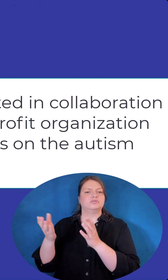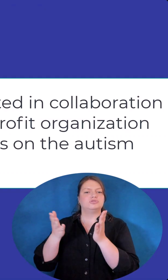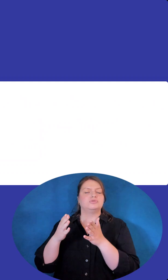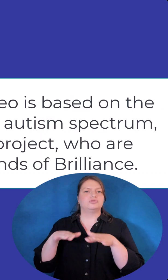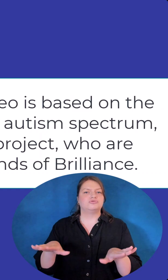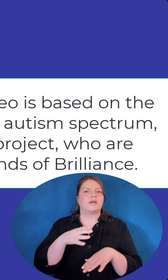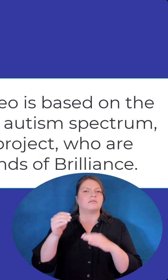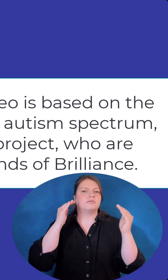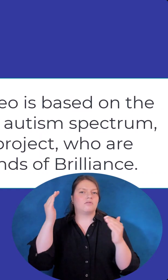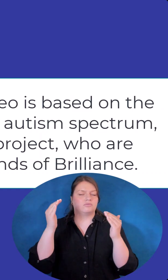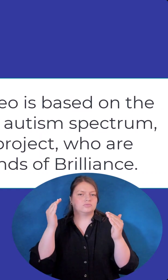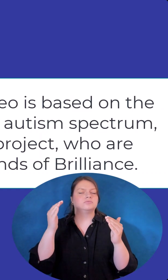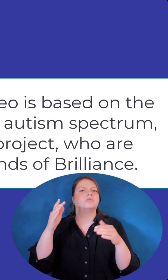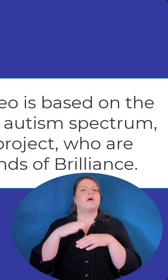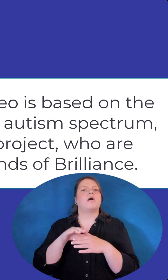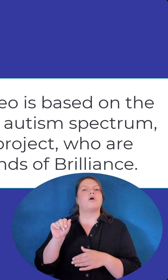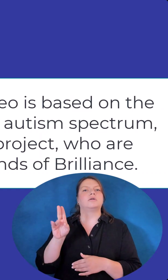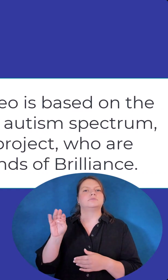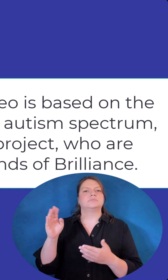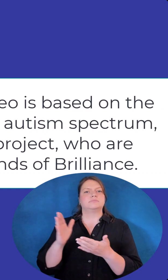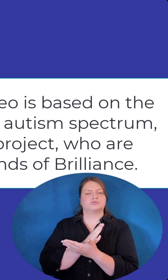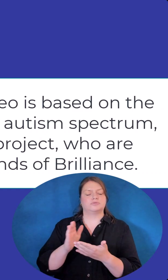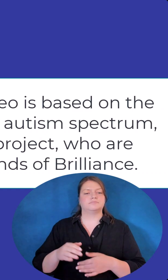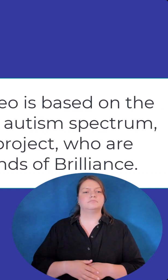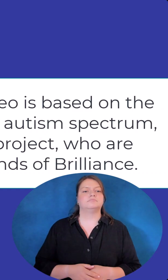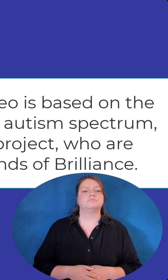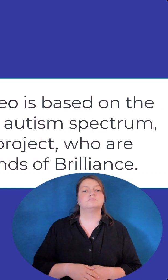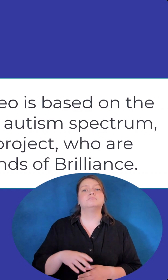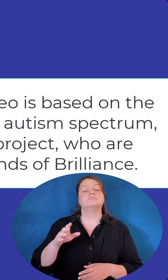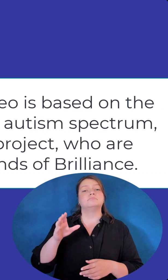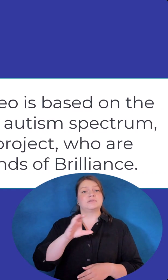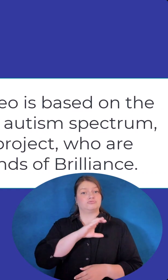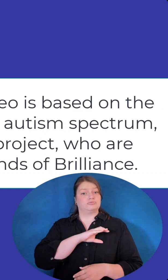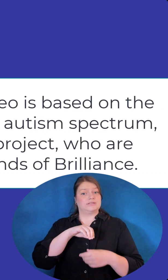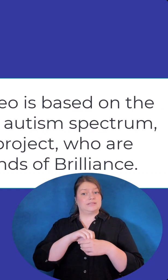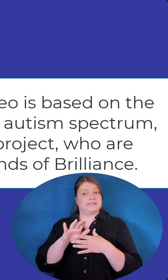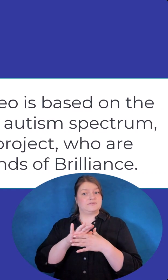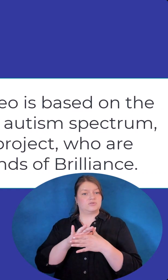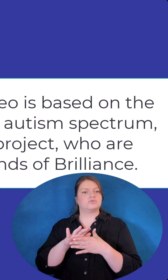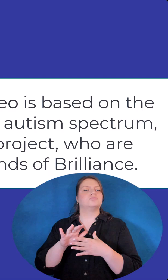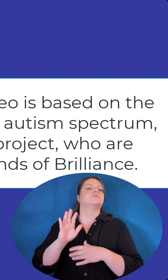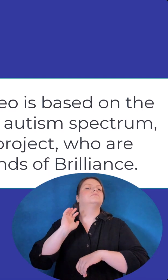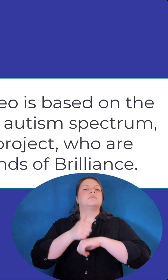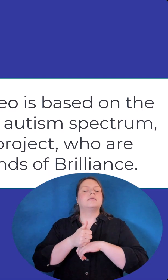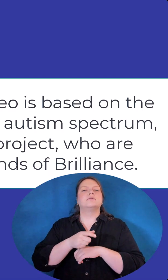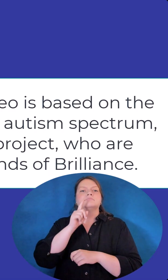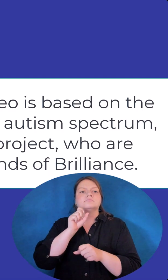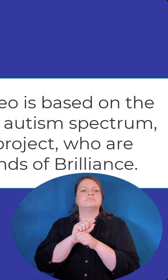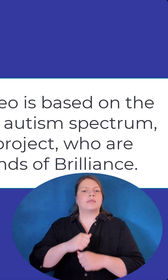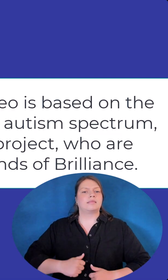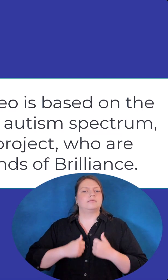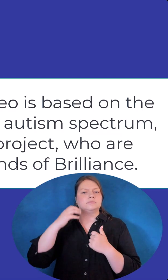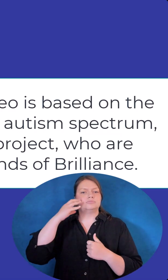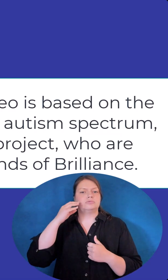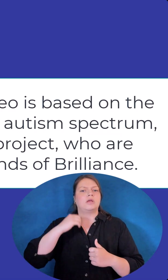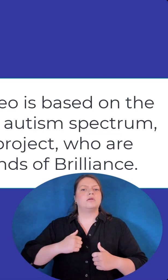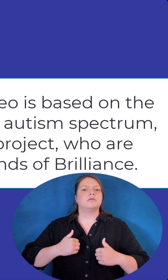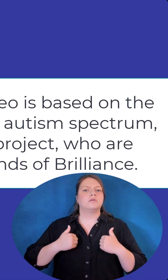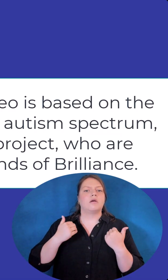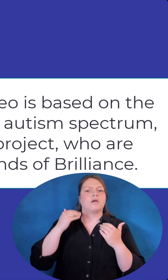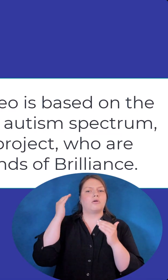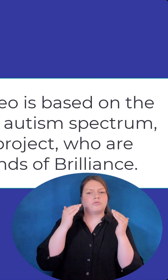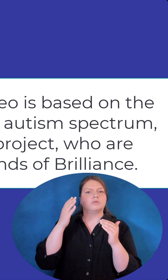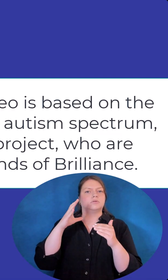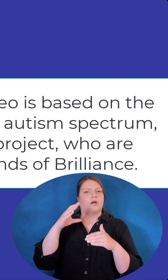spectrum. The main character depicted in the video is based on the lived experience of young adults on the autism spectrum, including the lead animator for this